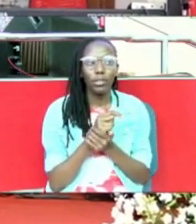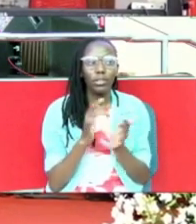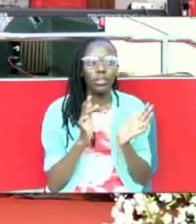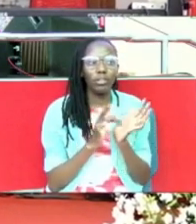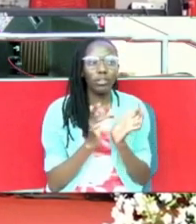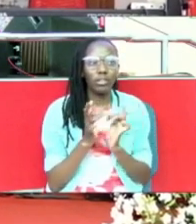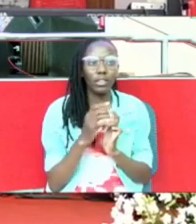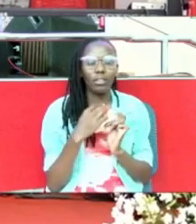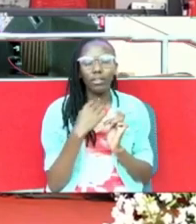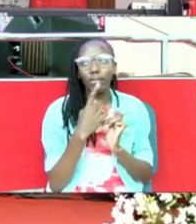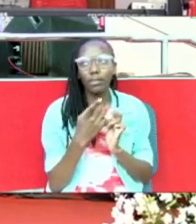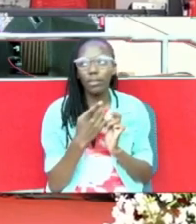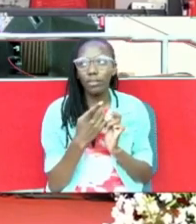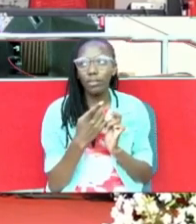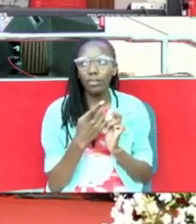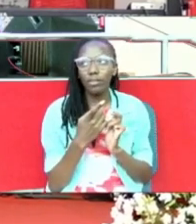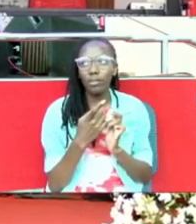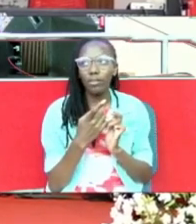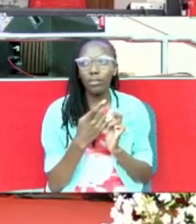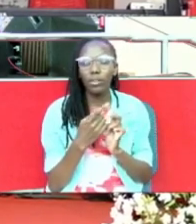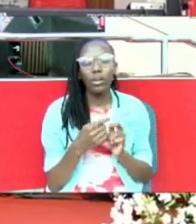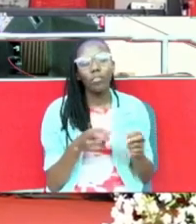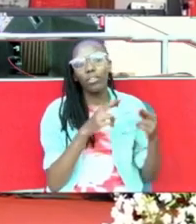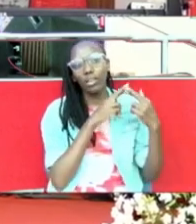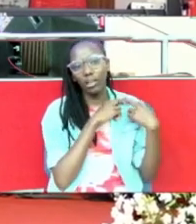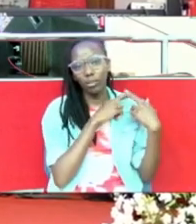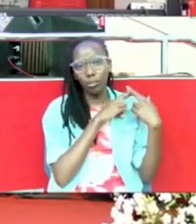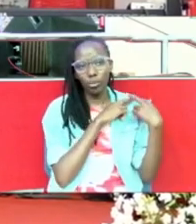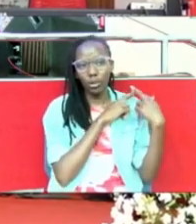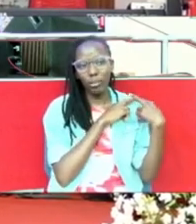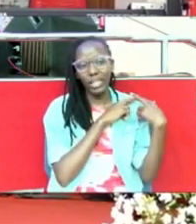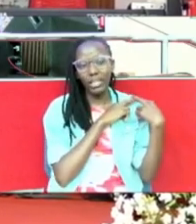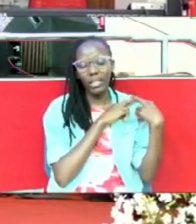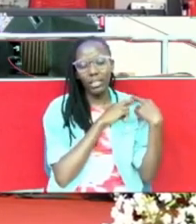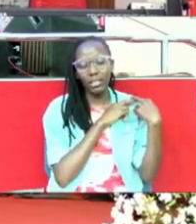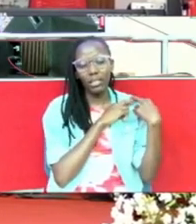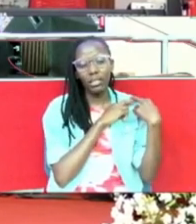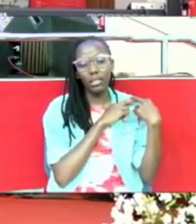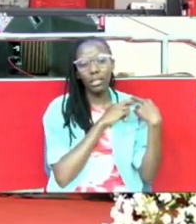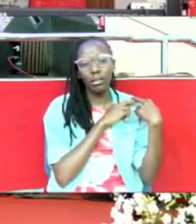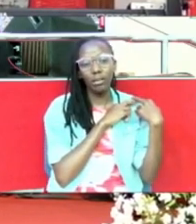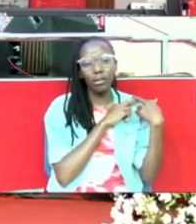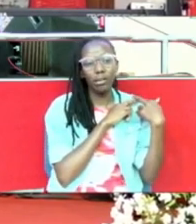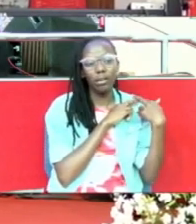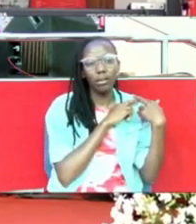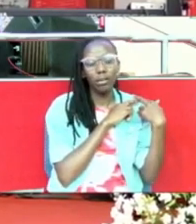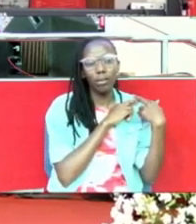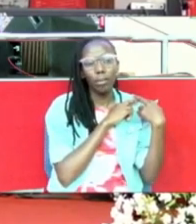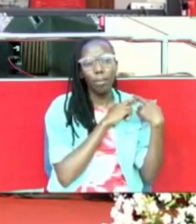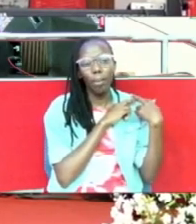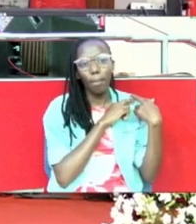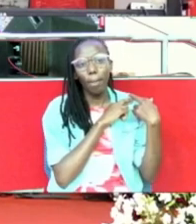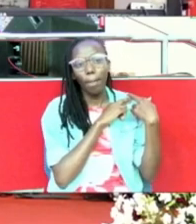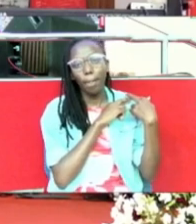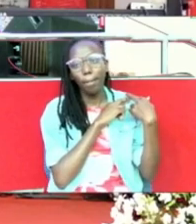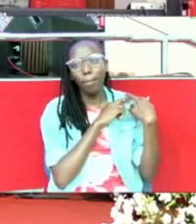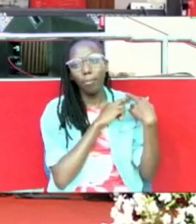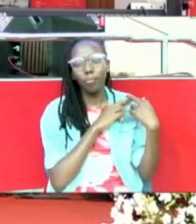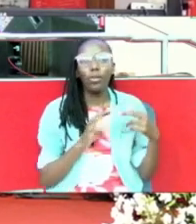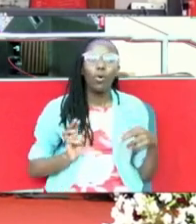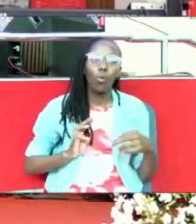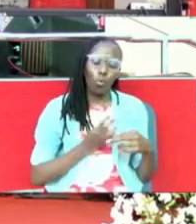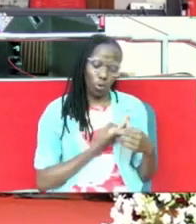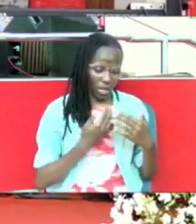he was declaring the words, there is a course. Alikuwa anatangaza ya kwamba kuna jukumu pale na ameweza ku. We have the